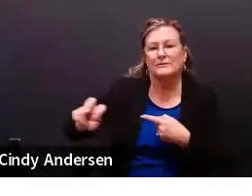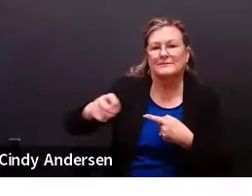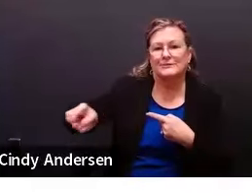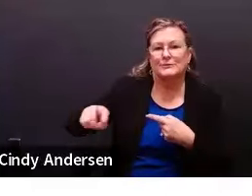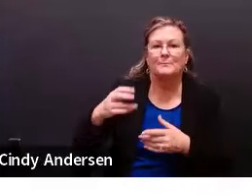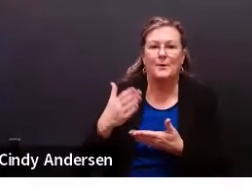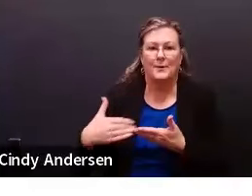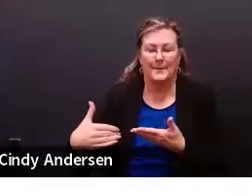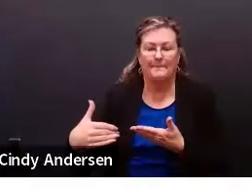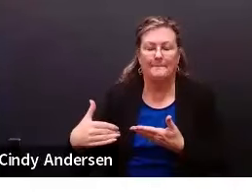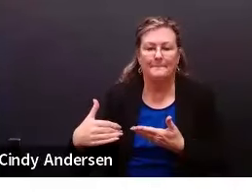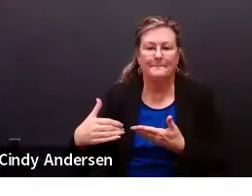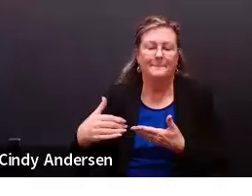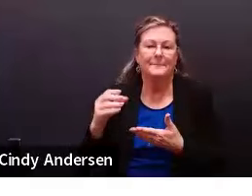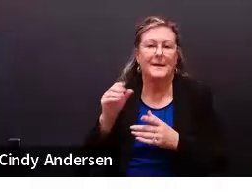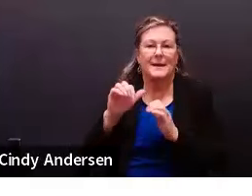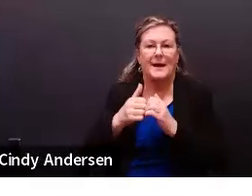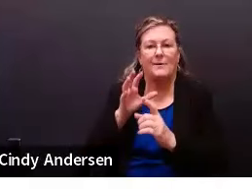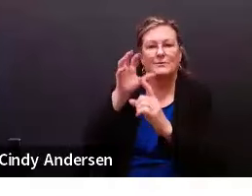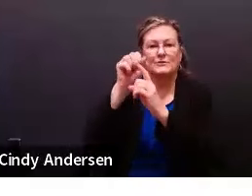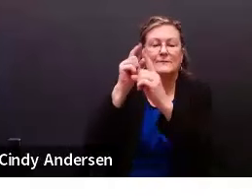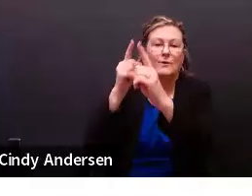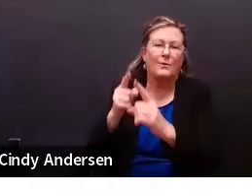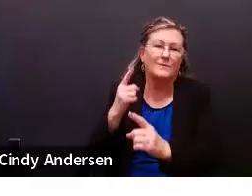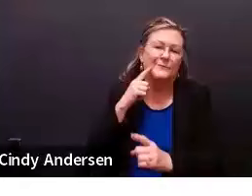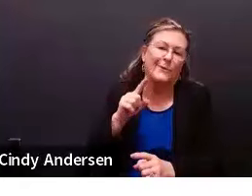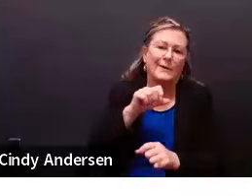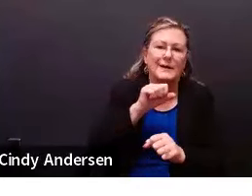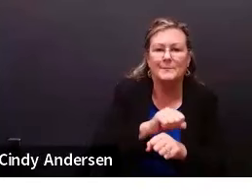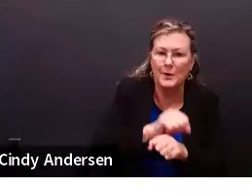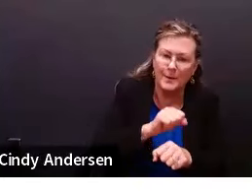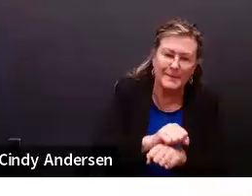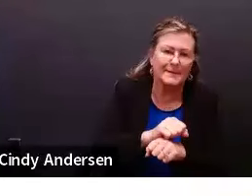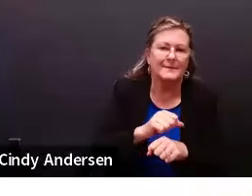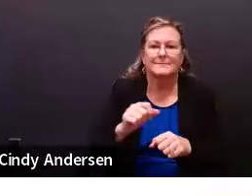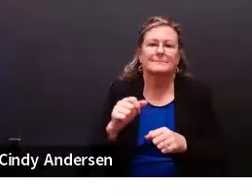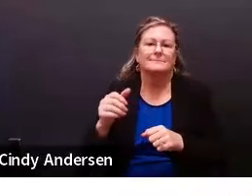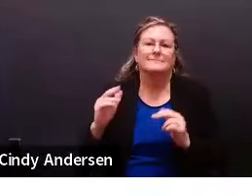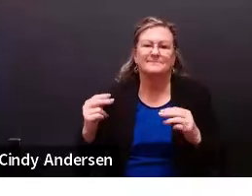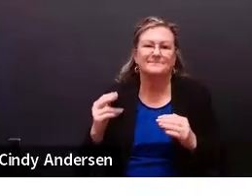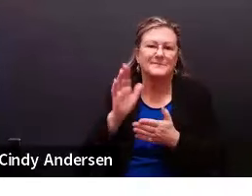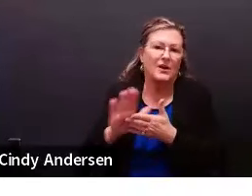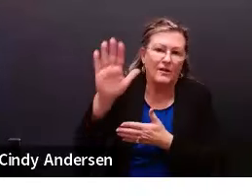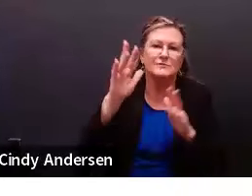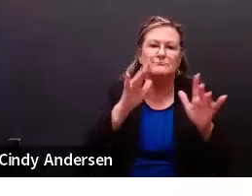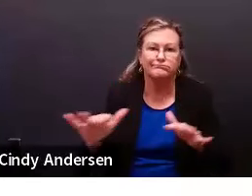piece and achieving those goals towards employment, and that higher education